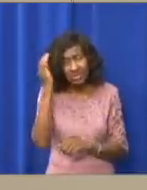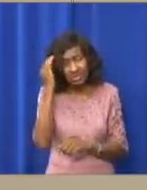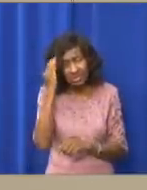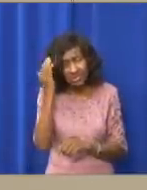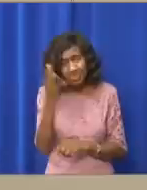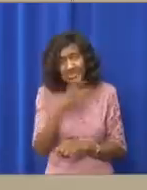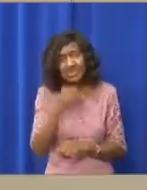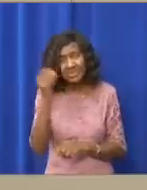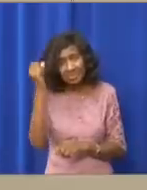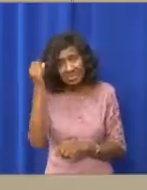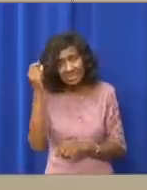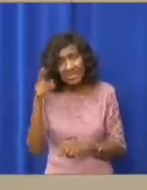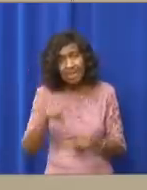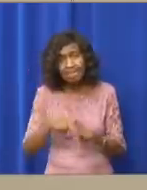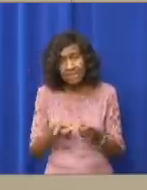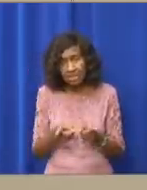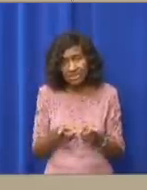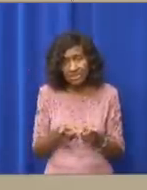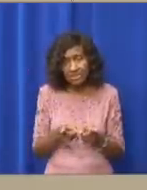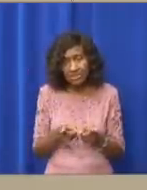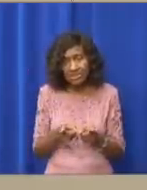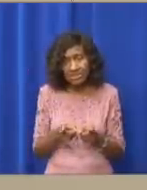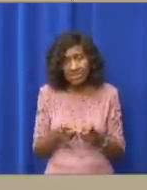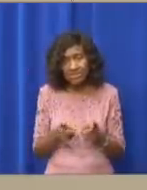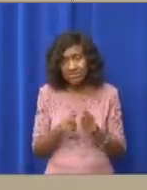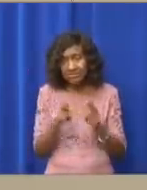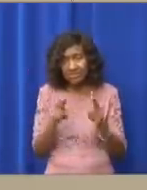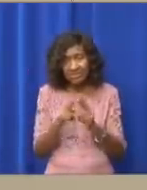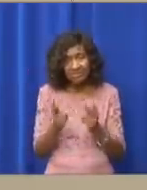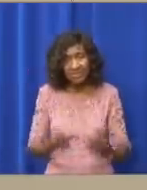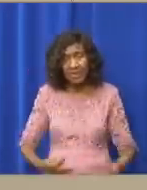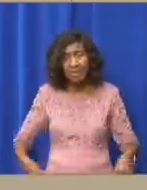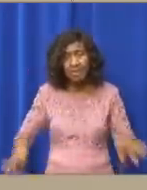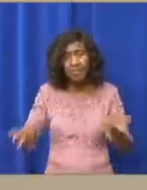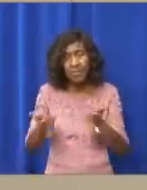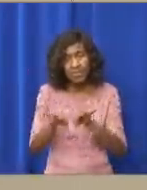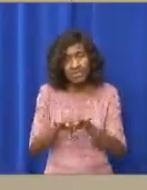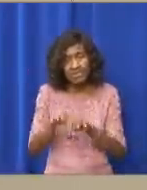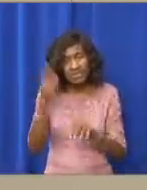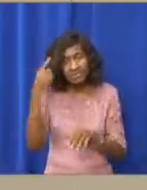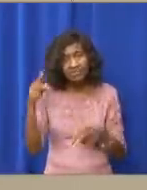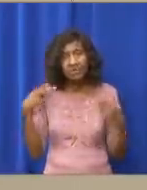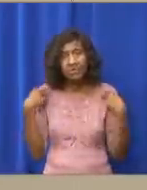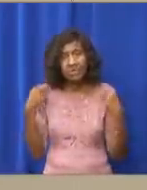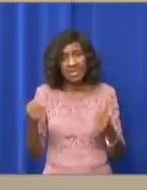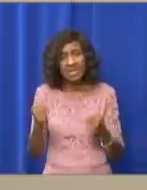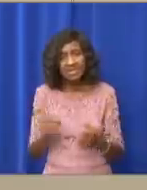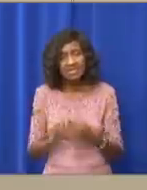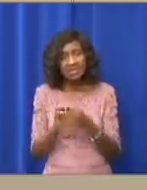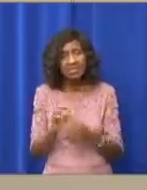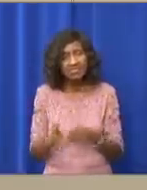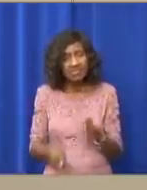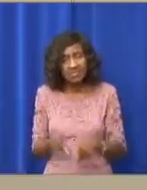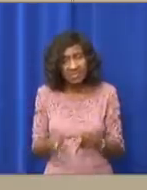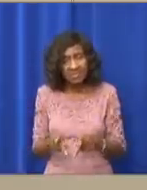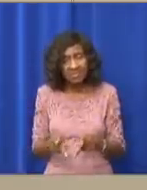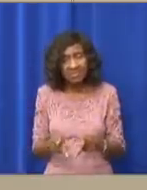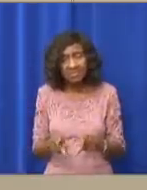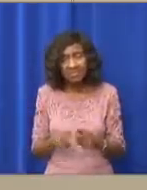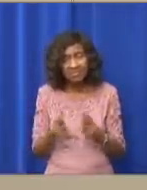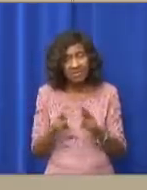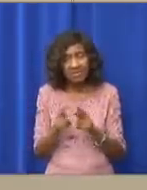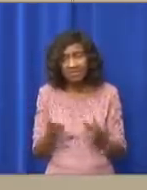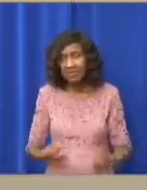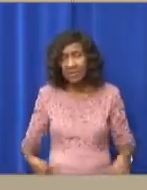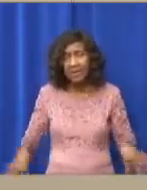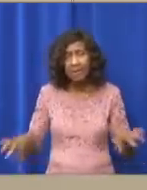the public health issue and the safety and welfare and health of the nation still remains paramount. As I've